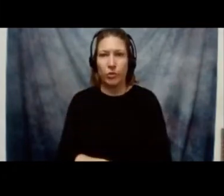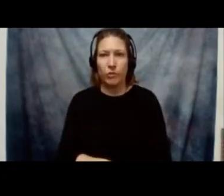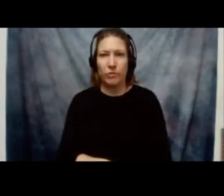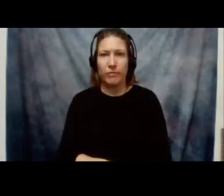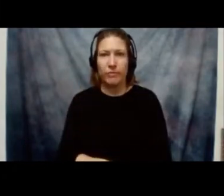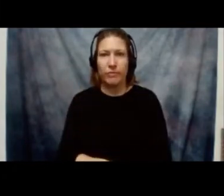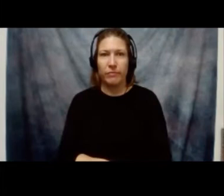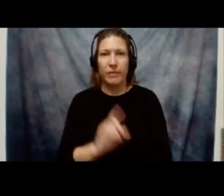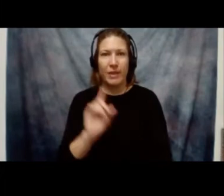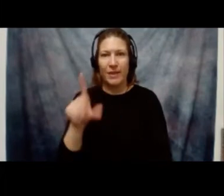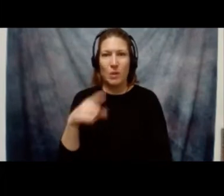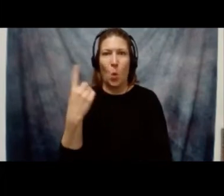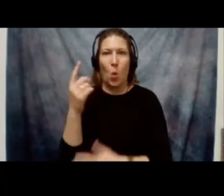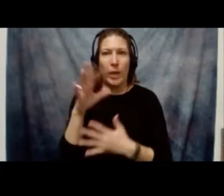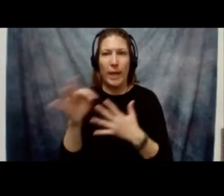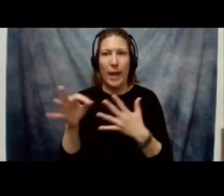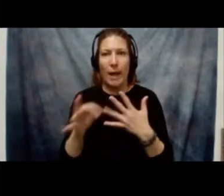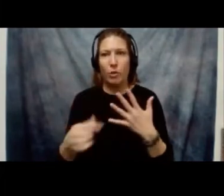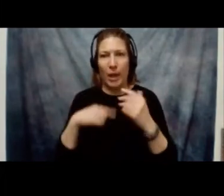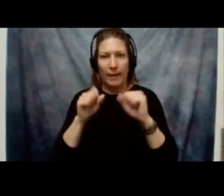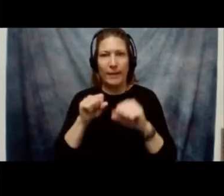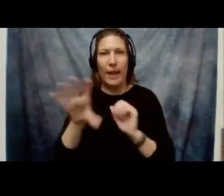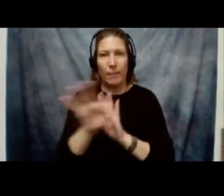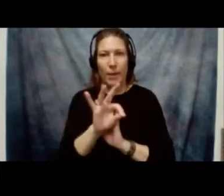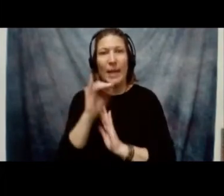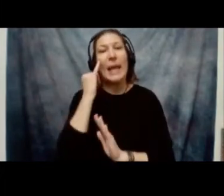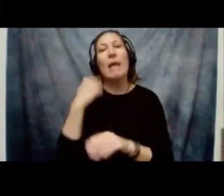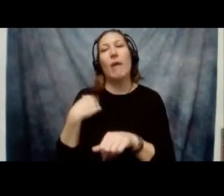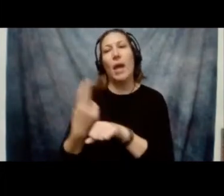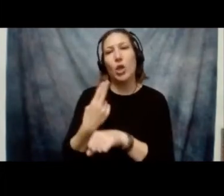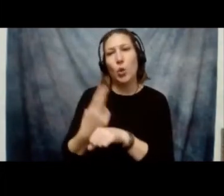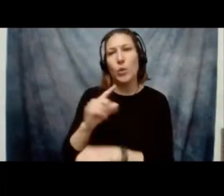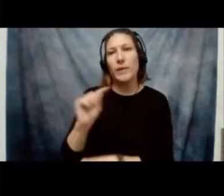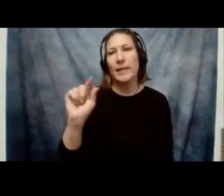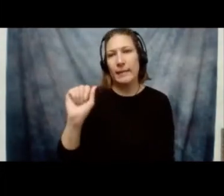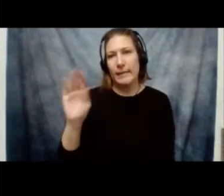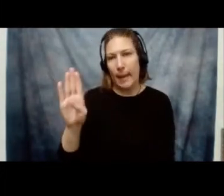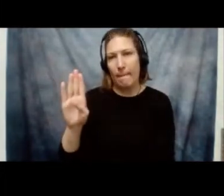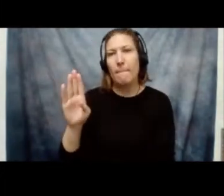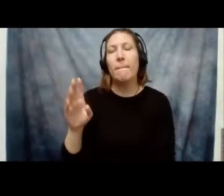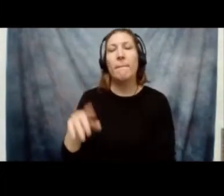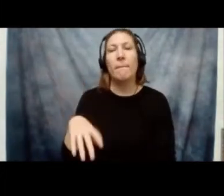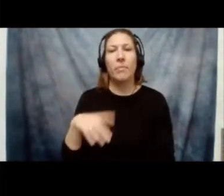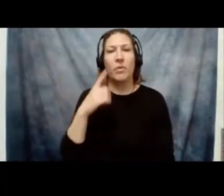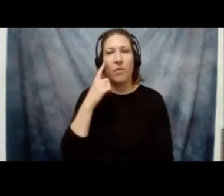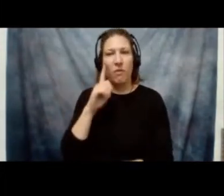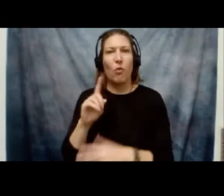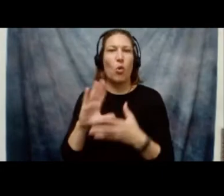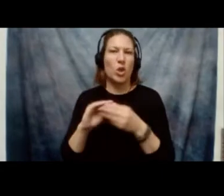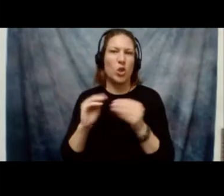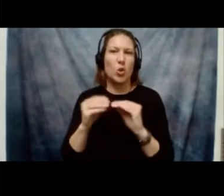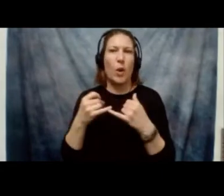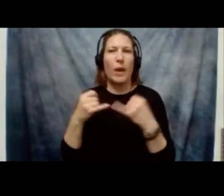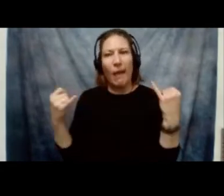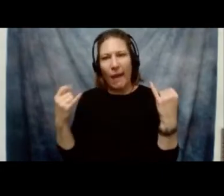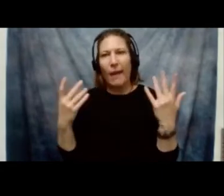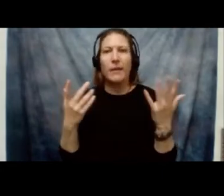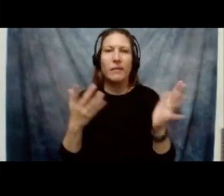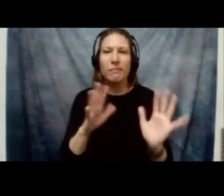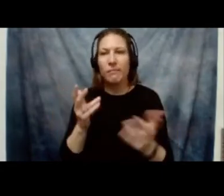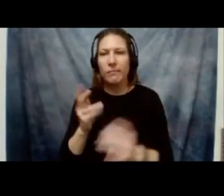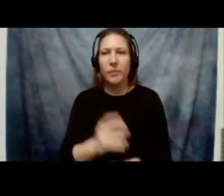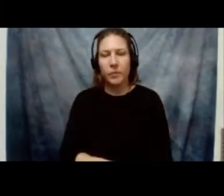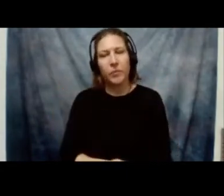the default settings in Storyline, Captivate works very similarly. So, does that make this a very